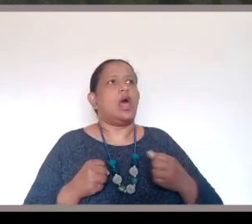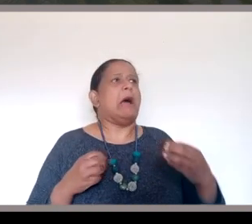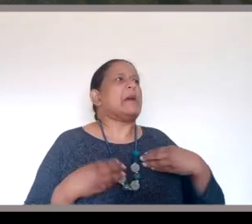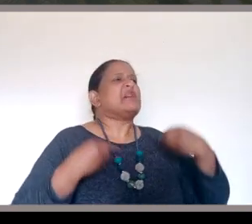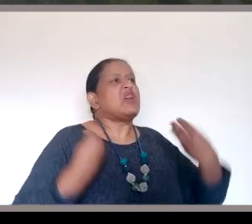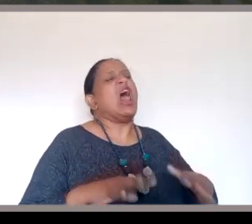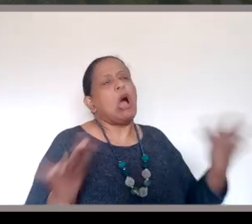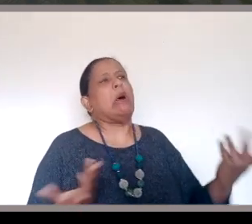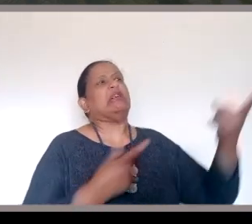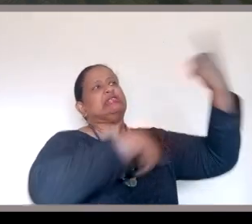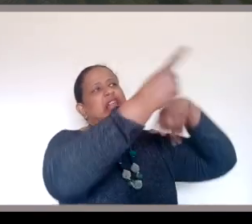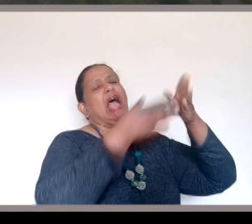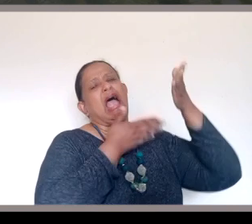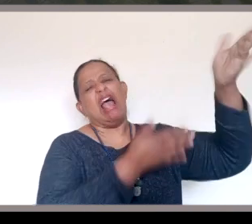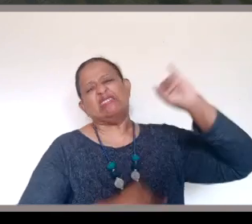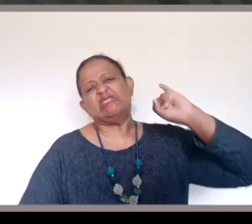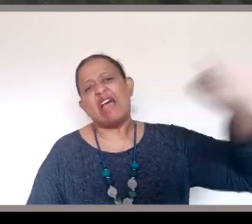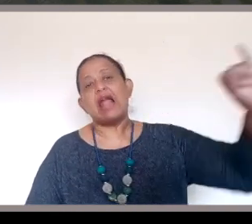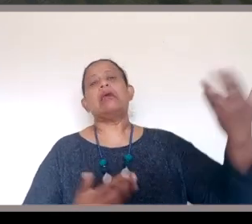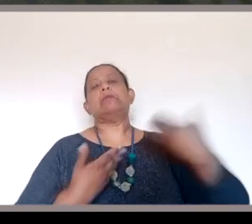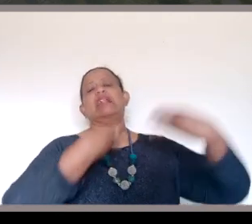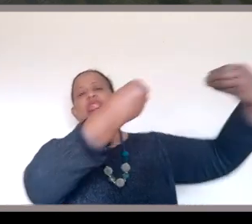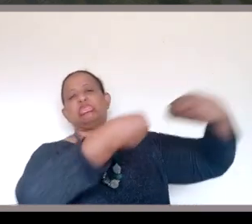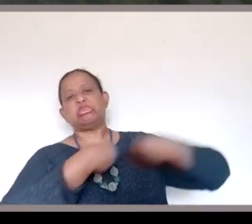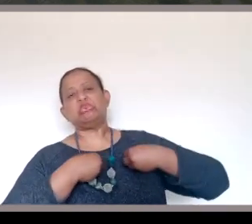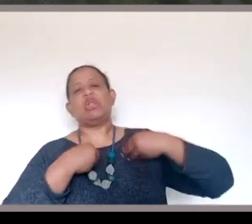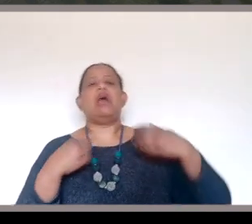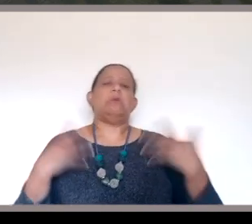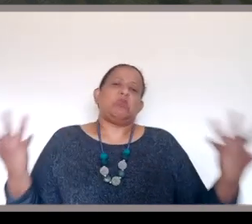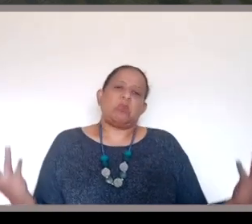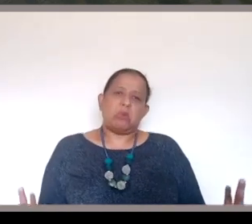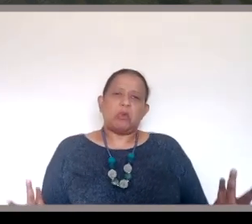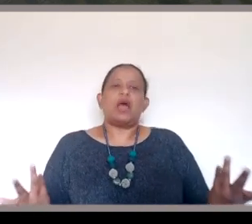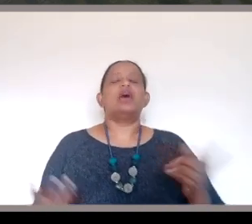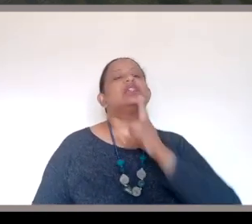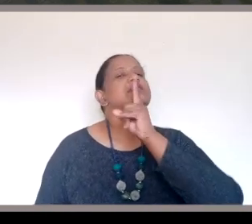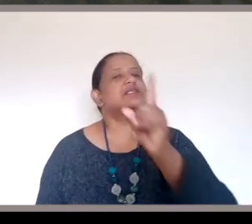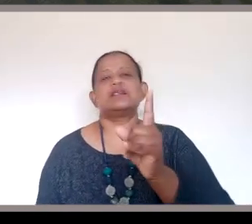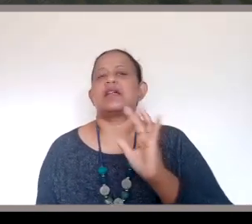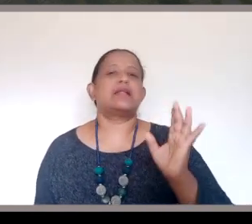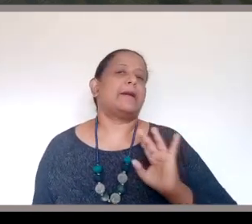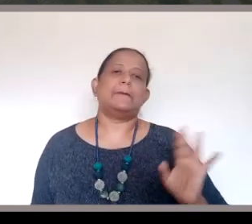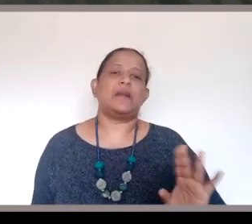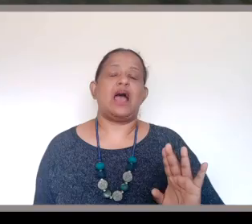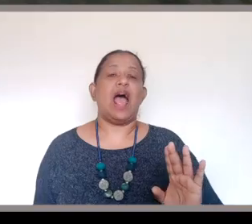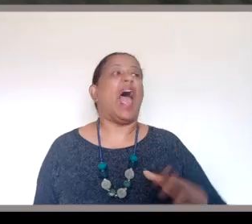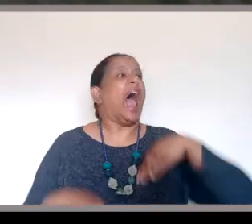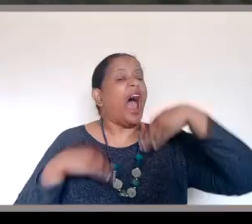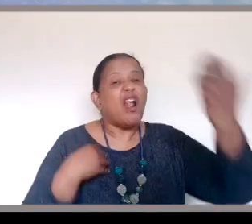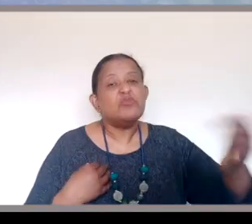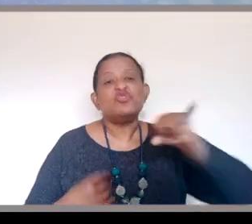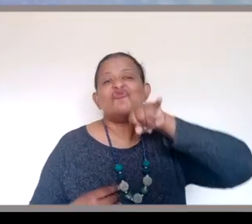me.' God is never tempted to do wrong, and He never tempts anyone